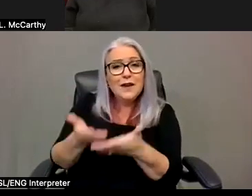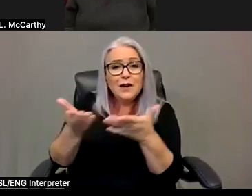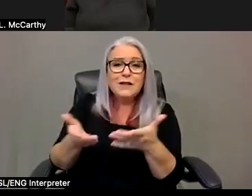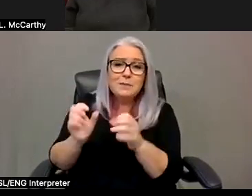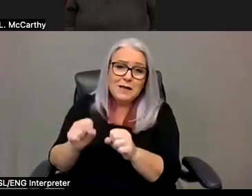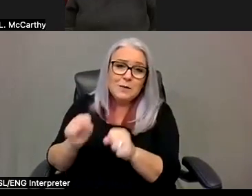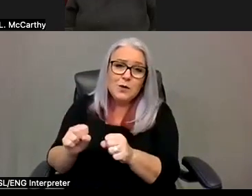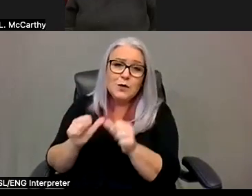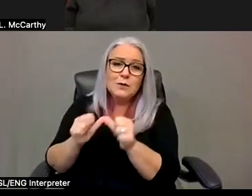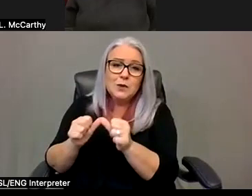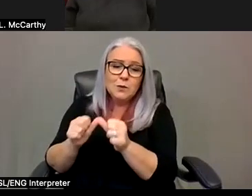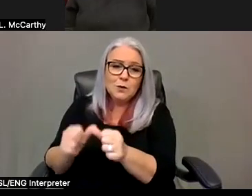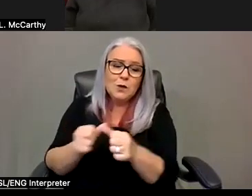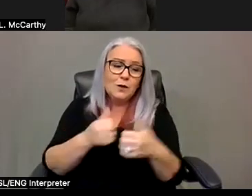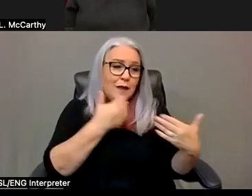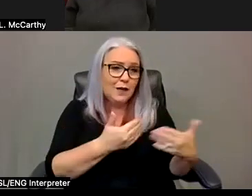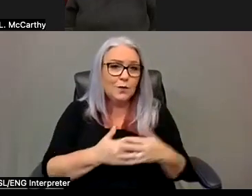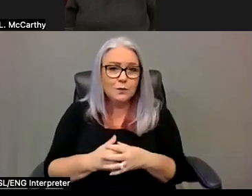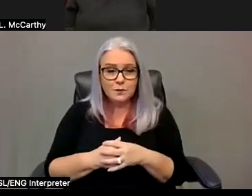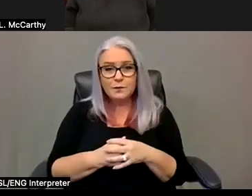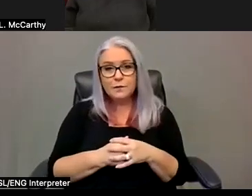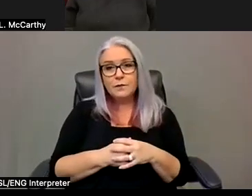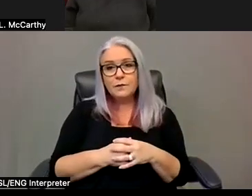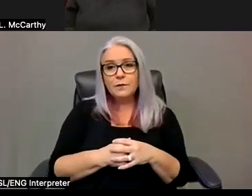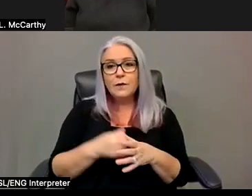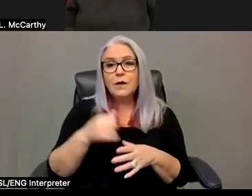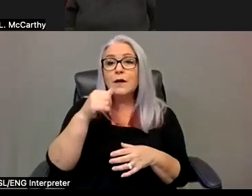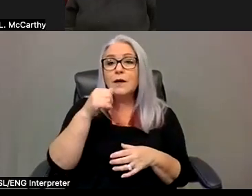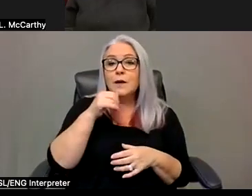viable. So thank you. Okay, Ms.